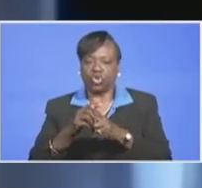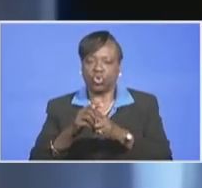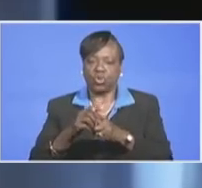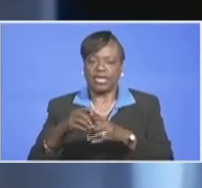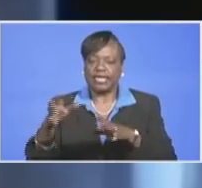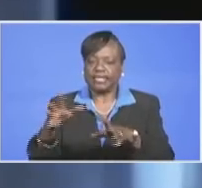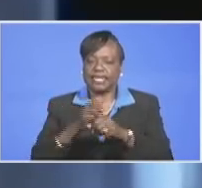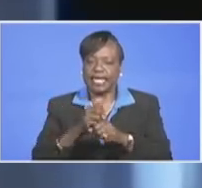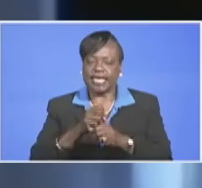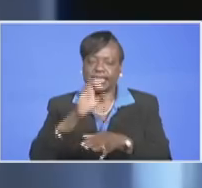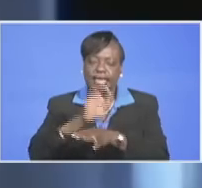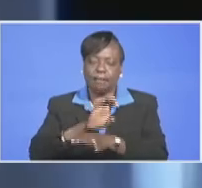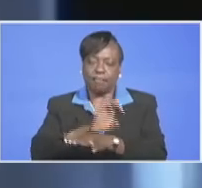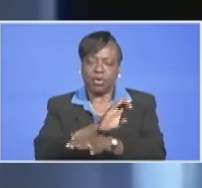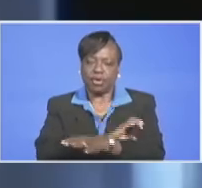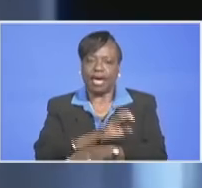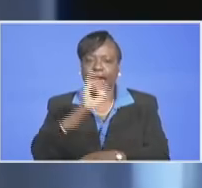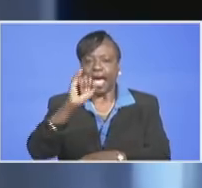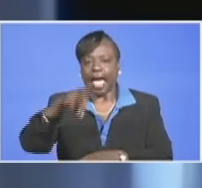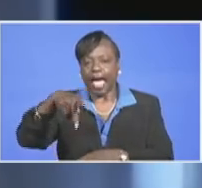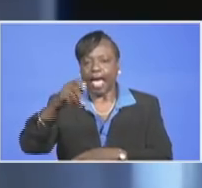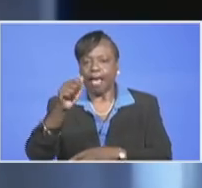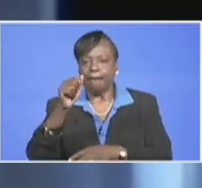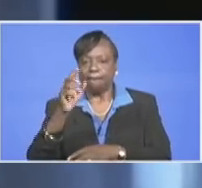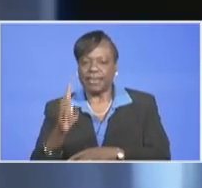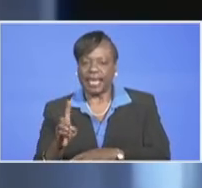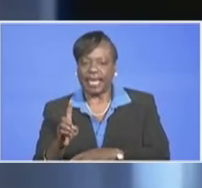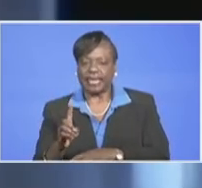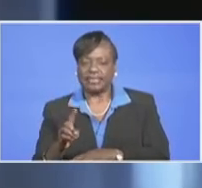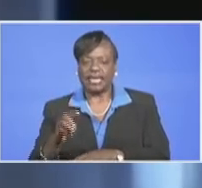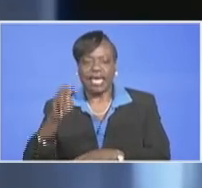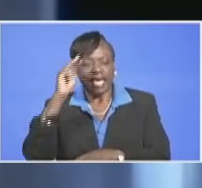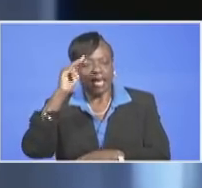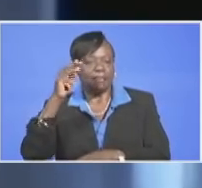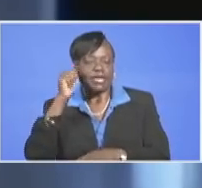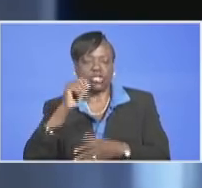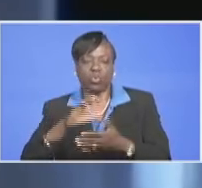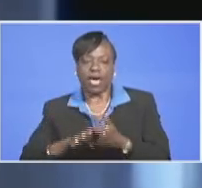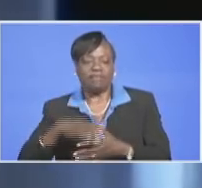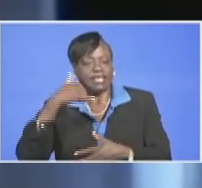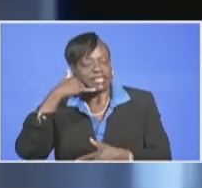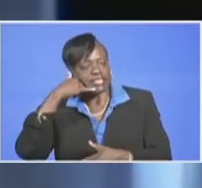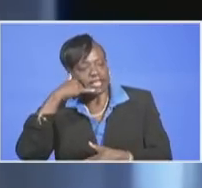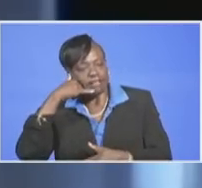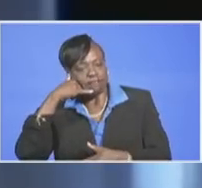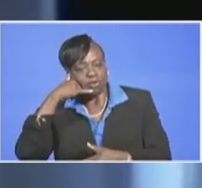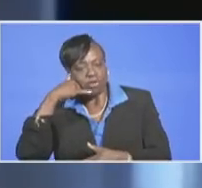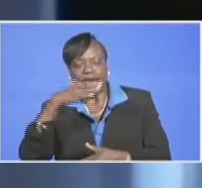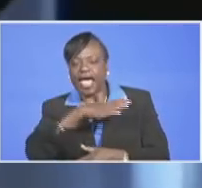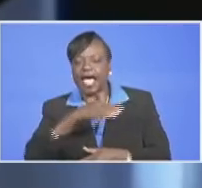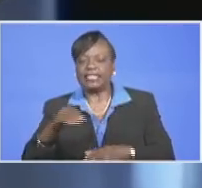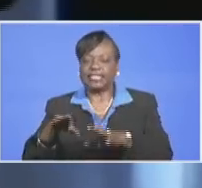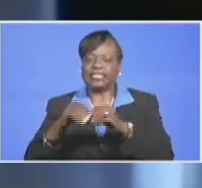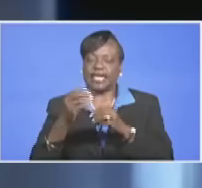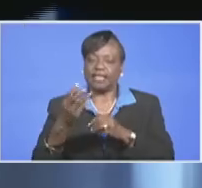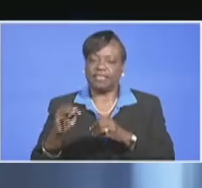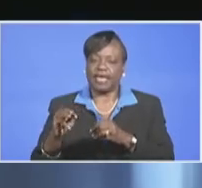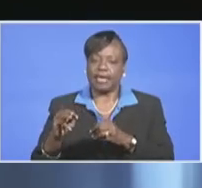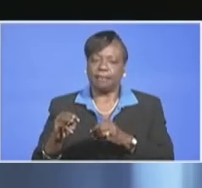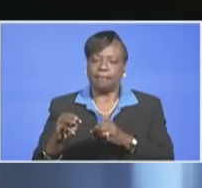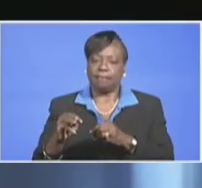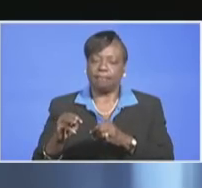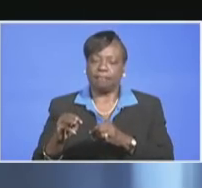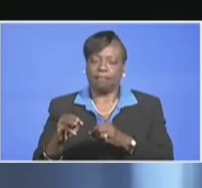home computer, iPad, him and his wife's cell phone, and for them to take them and subject